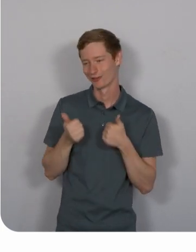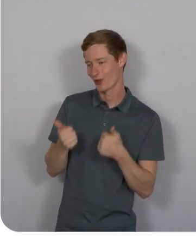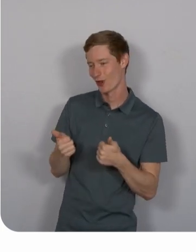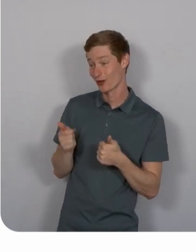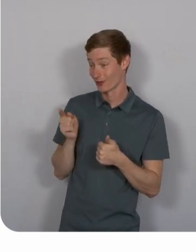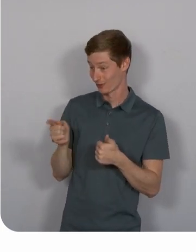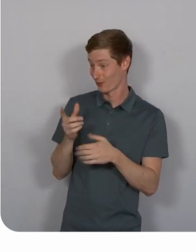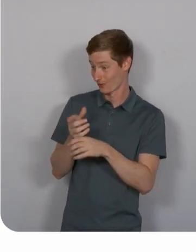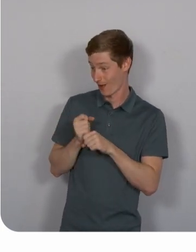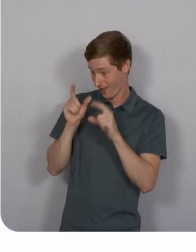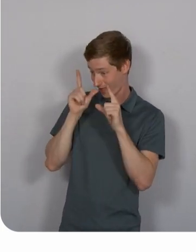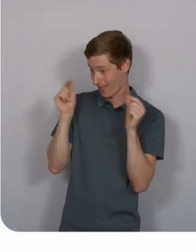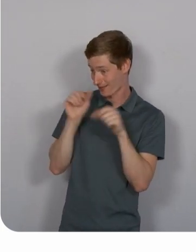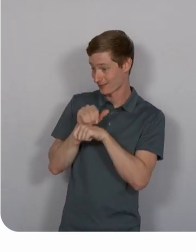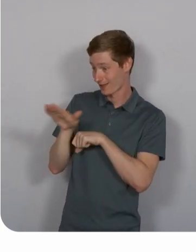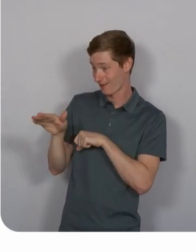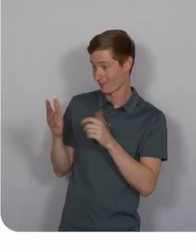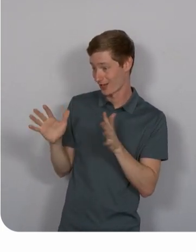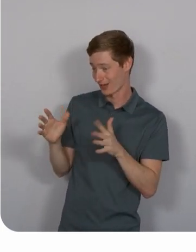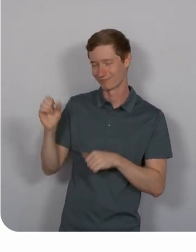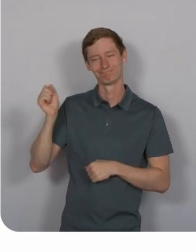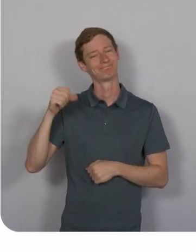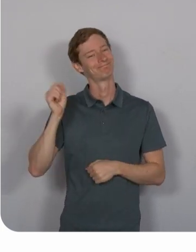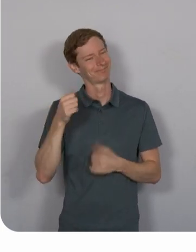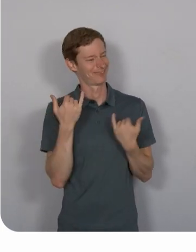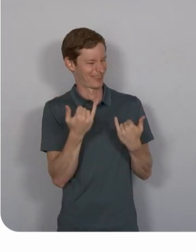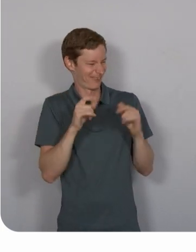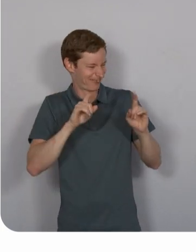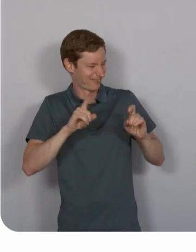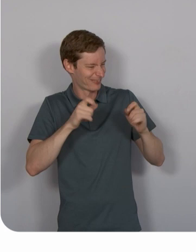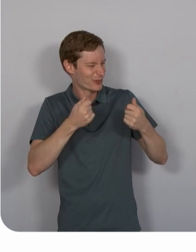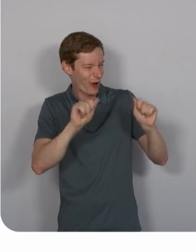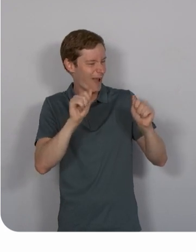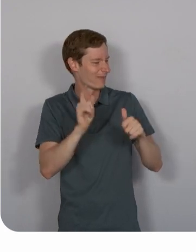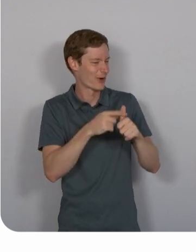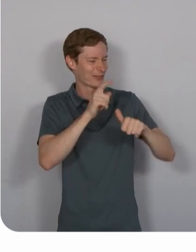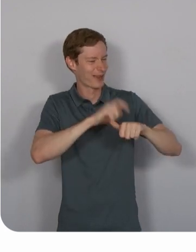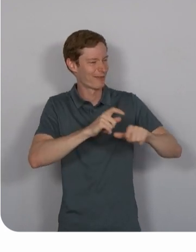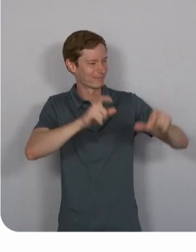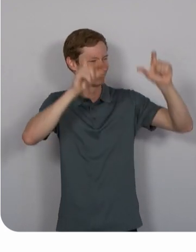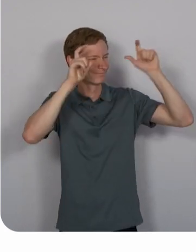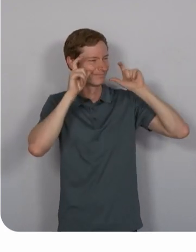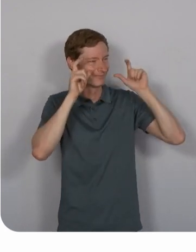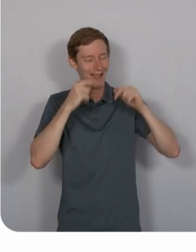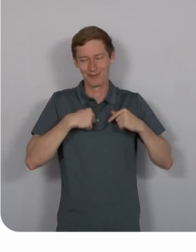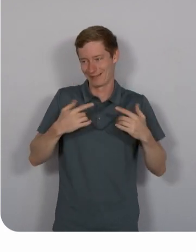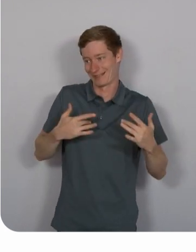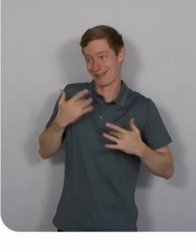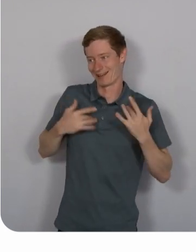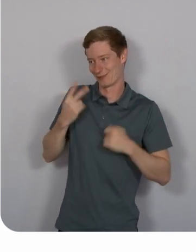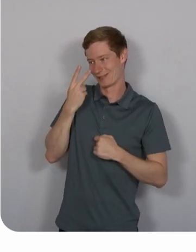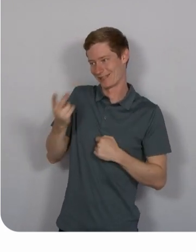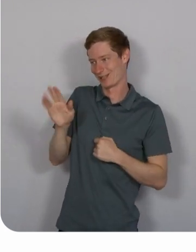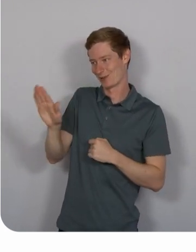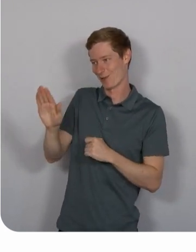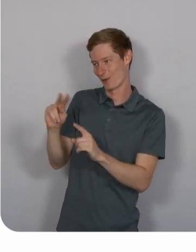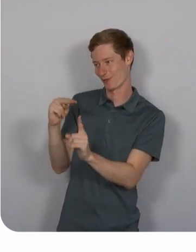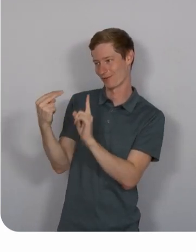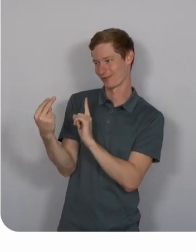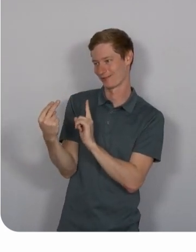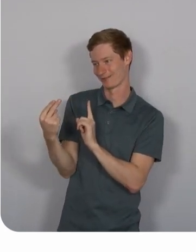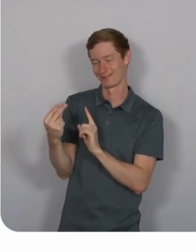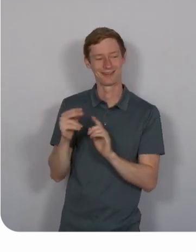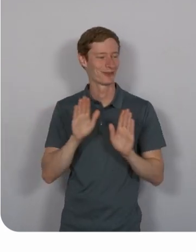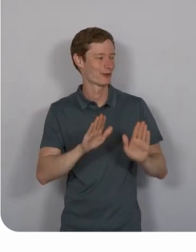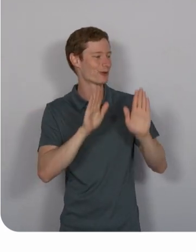get the glasses we sent you? Yeah. I'm trying the glasses now for the first time. I can't wait to see your point of view. Thanks to you, Rocco. It